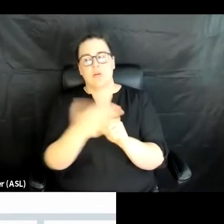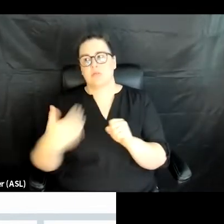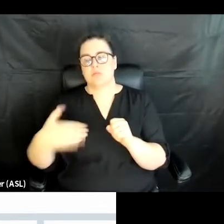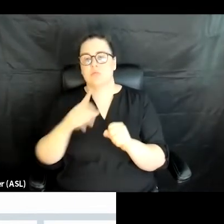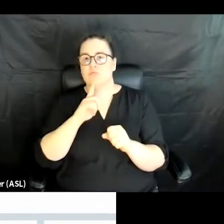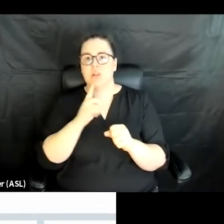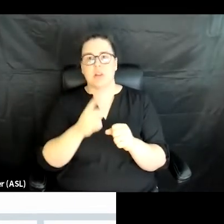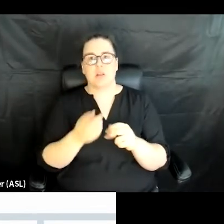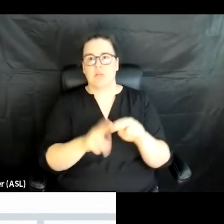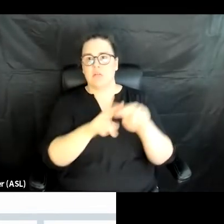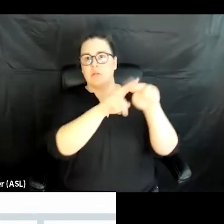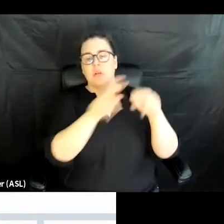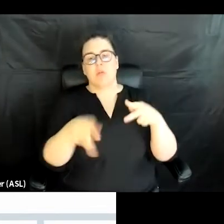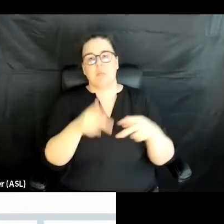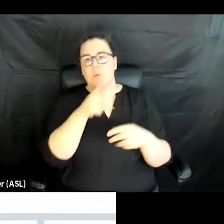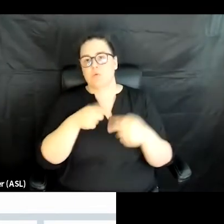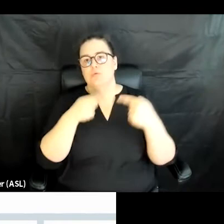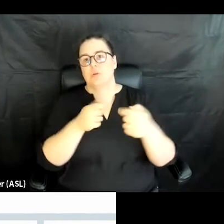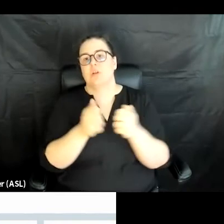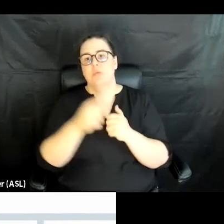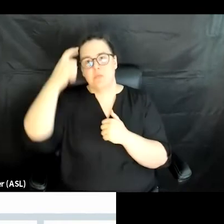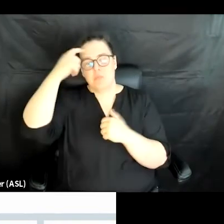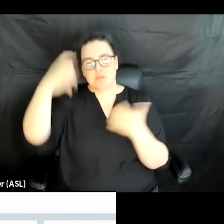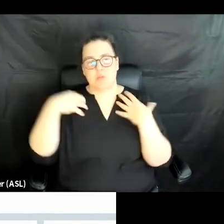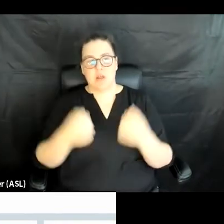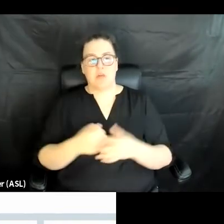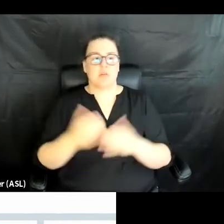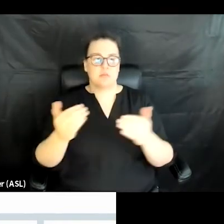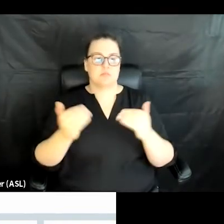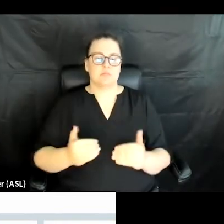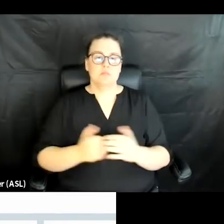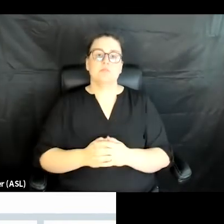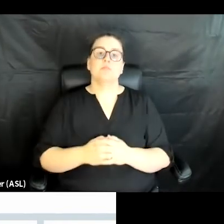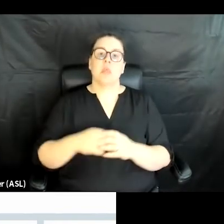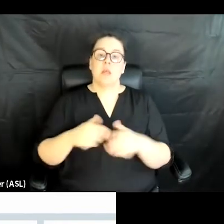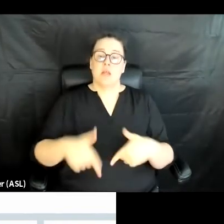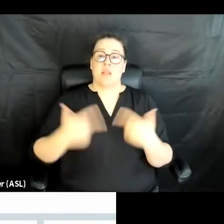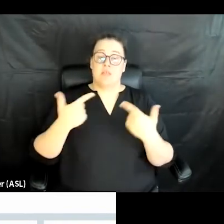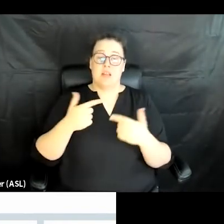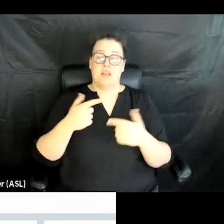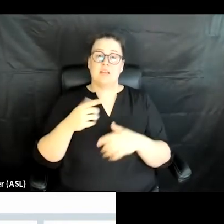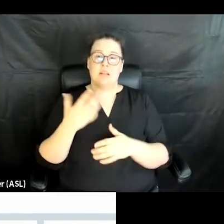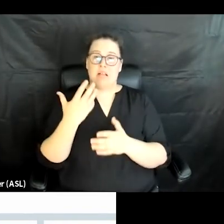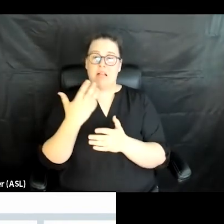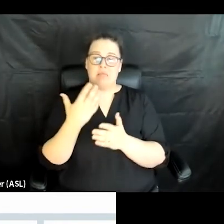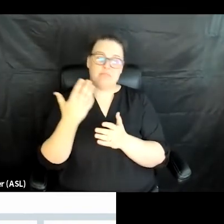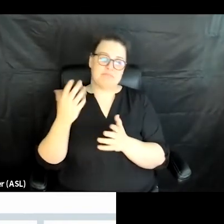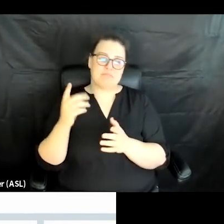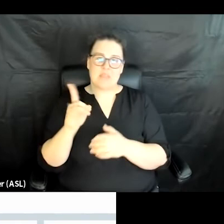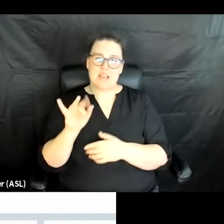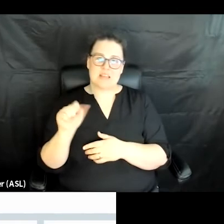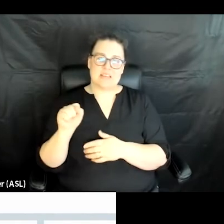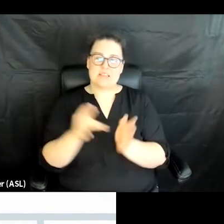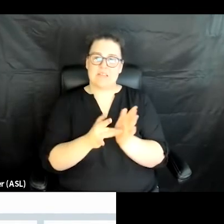for people. And living in a disadvantaged neighborhood sometimes does create a problem for people to do seek mental health